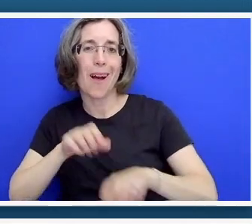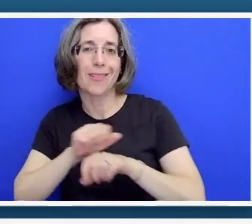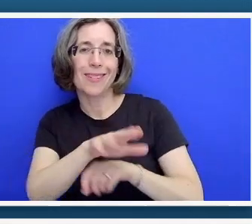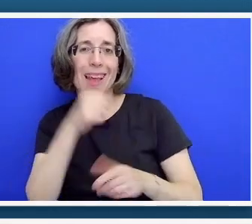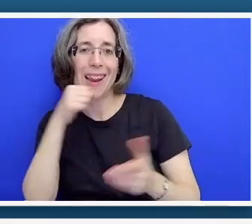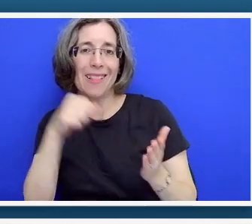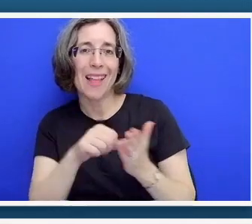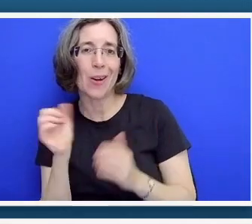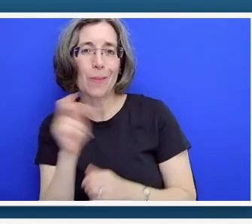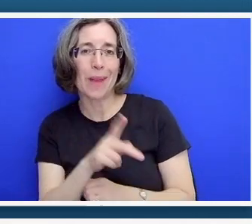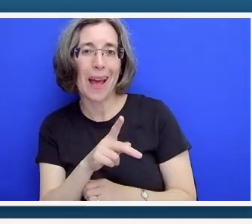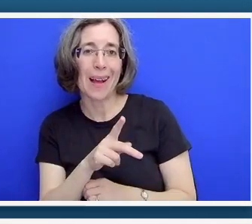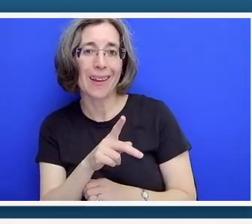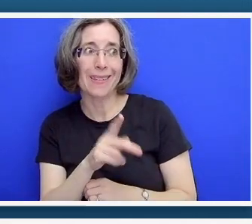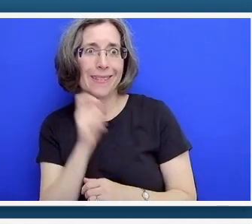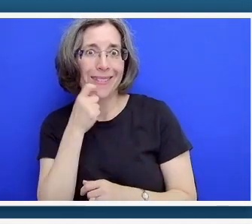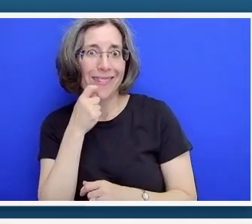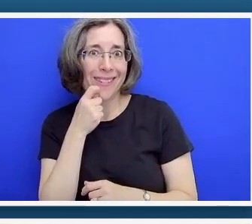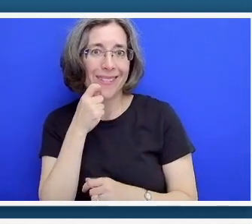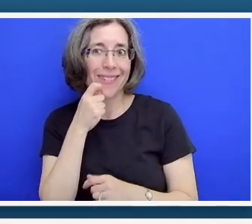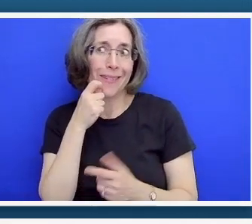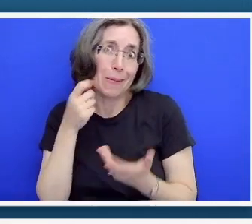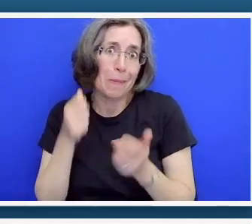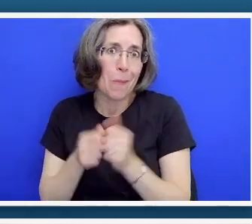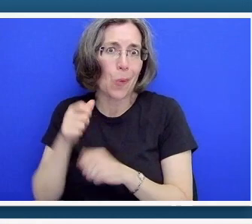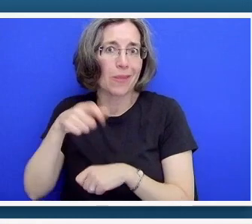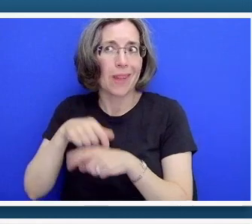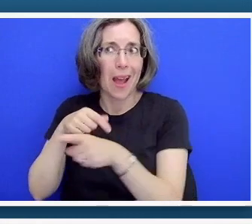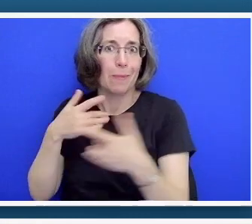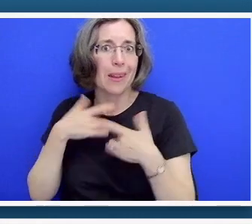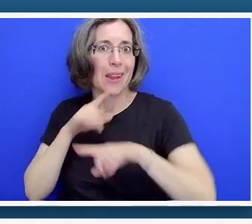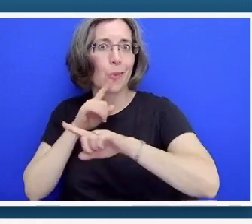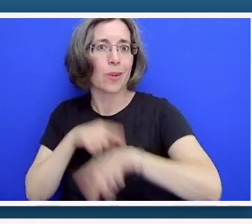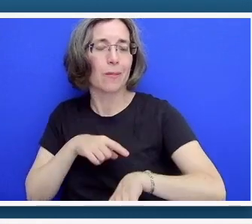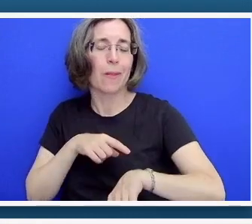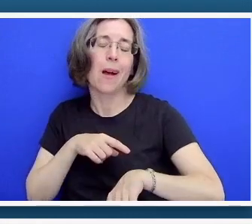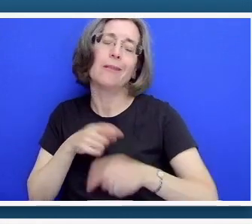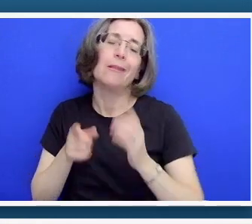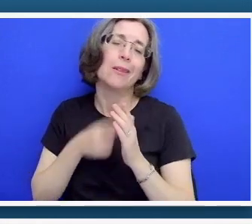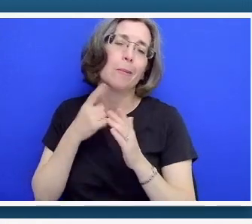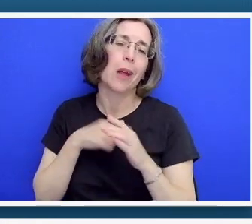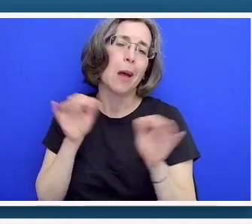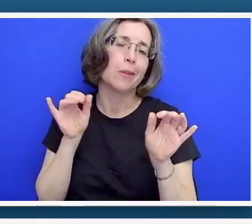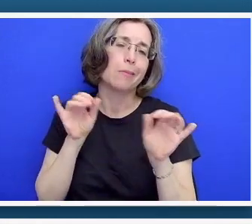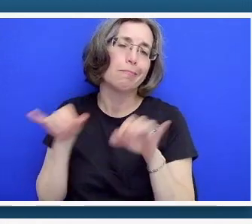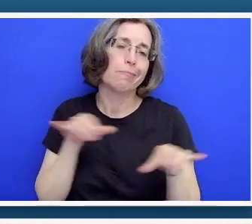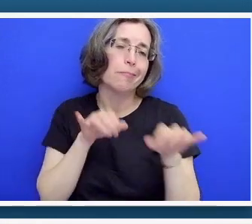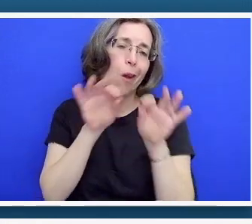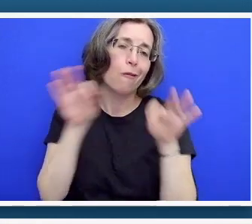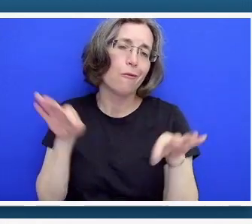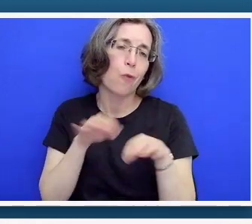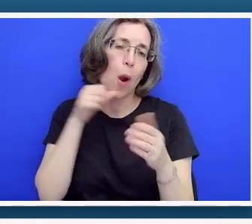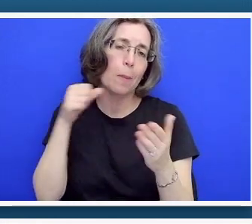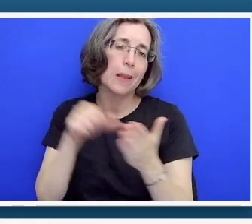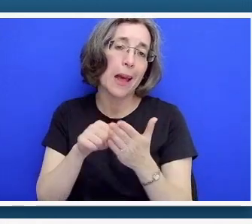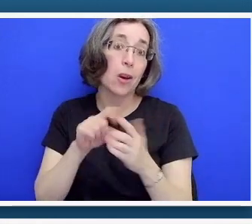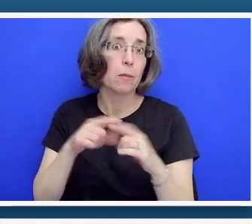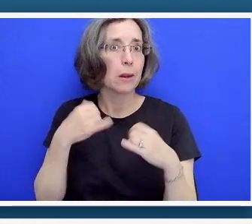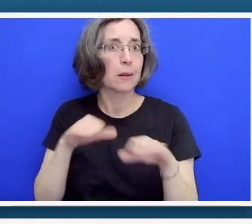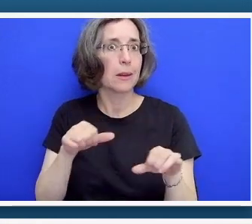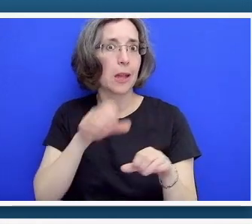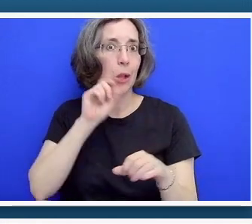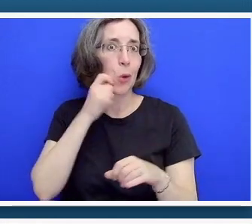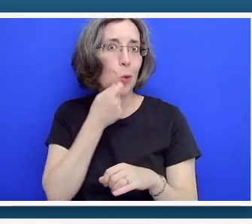will reply. It might just be a standard form letter, but it's still cool for this 13 or 14-year-old to get a letter in the